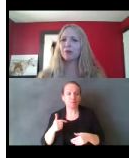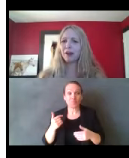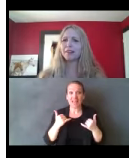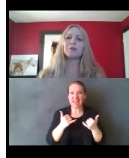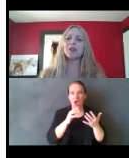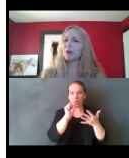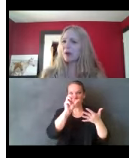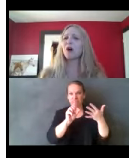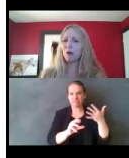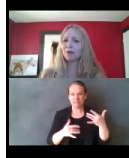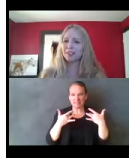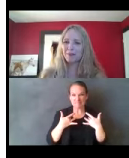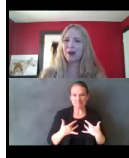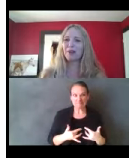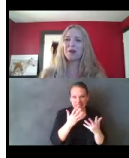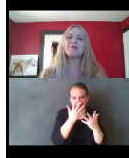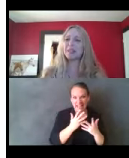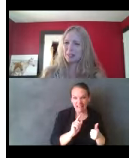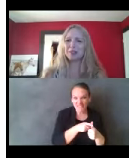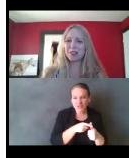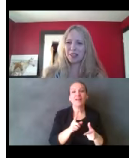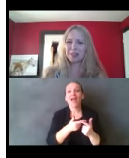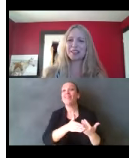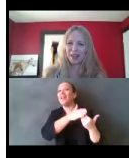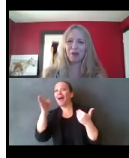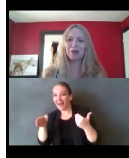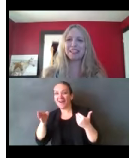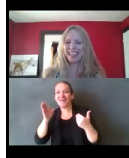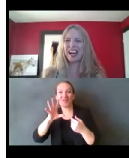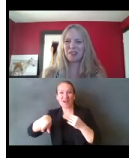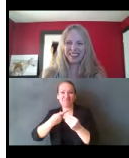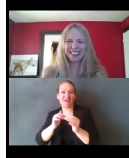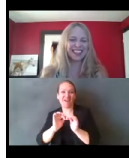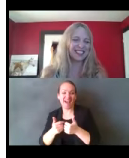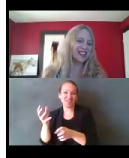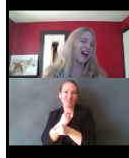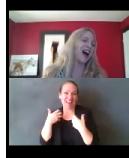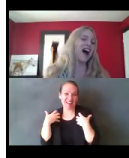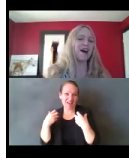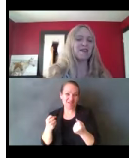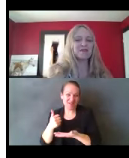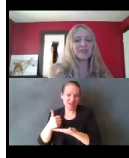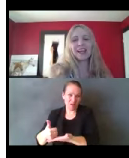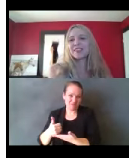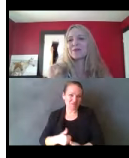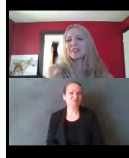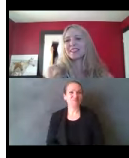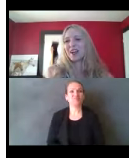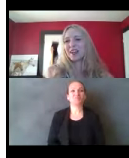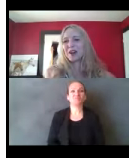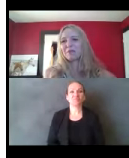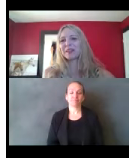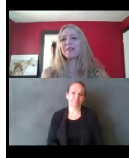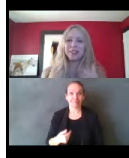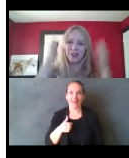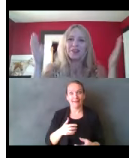stuff up front, and then we'll talk about the hopefulness about what we can do to change things and how we can get help. I get the really